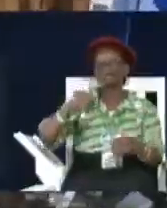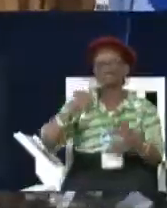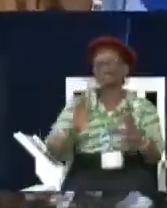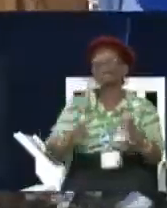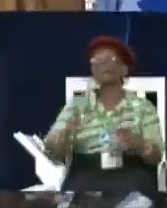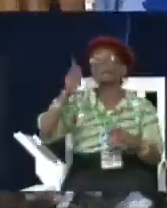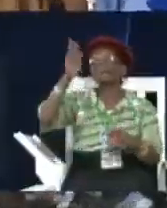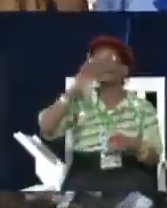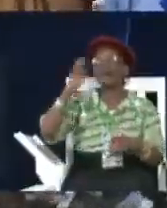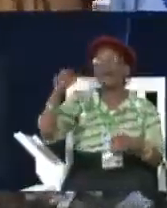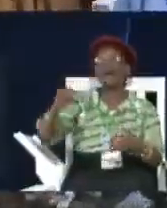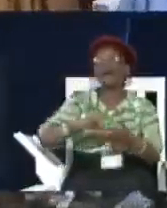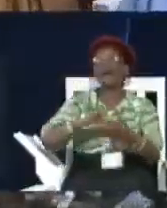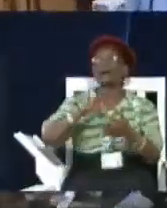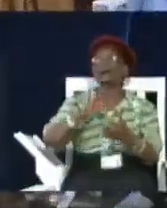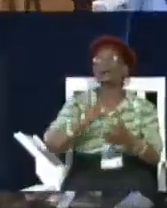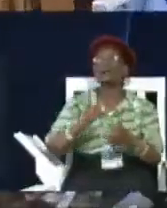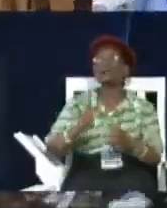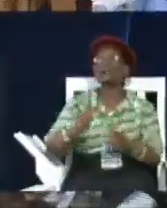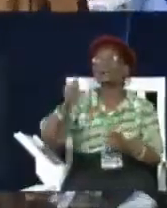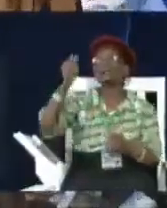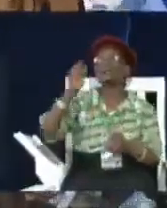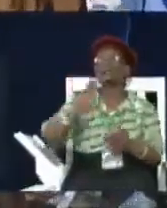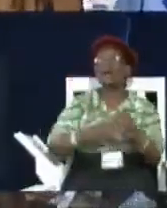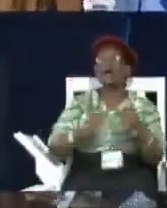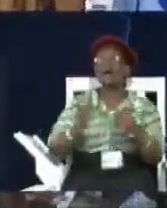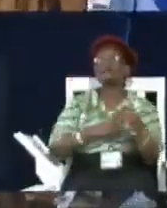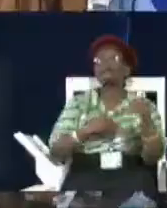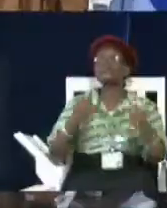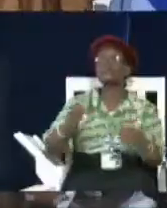richest. There's no one like you.